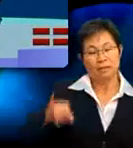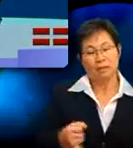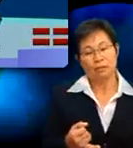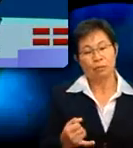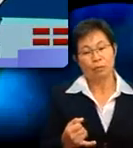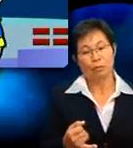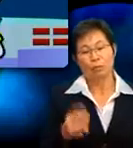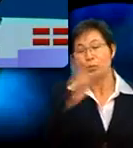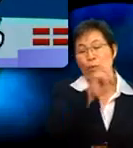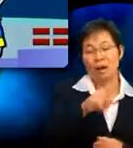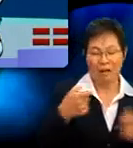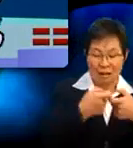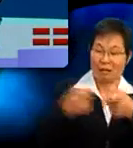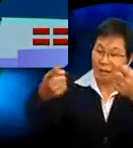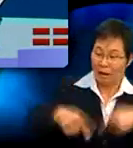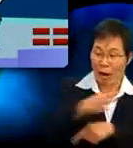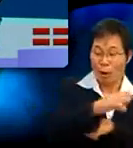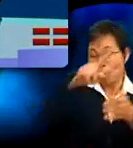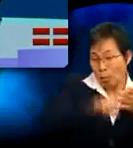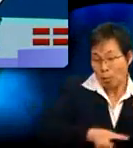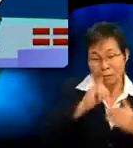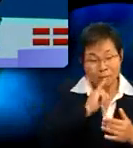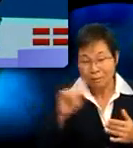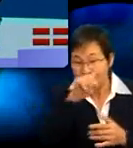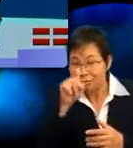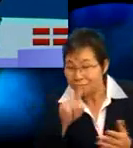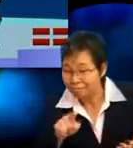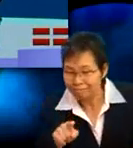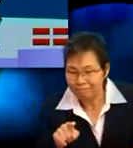Just where does electricity comes and what is it?